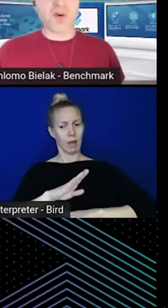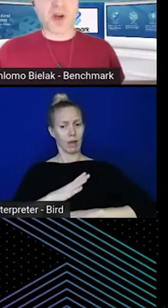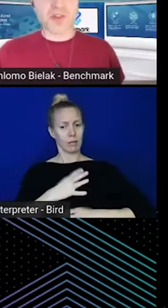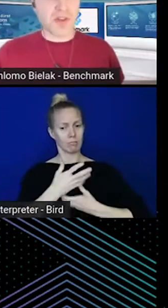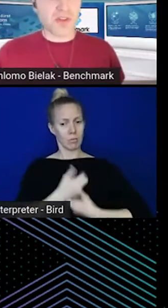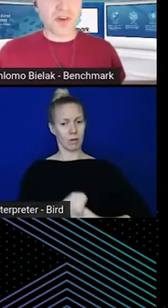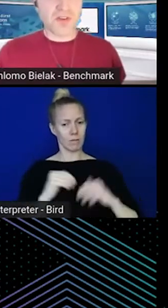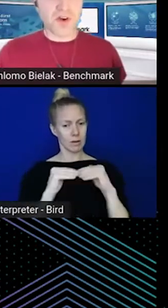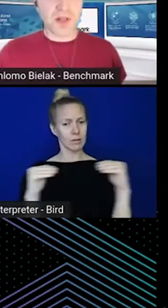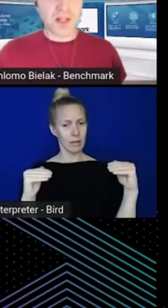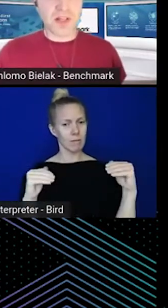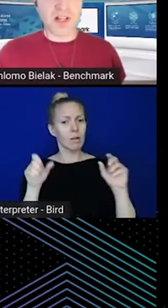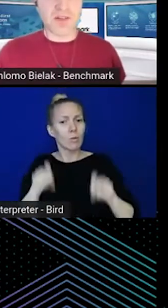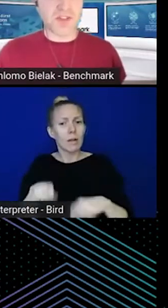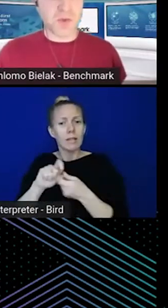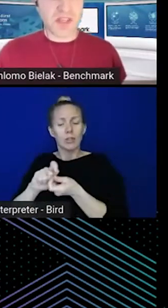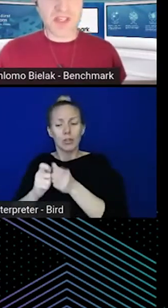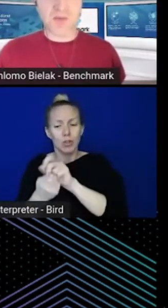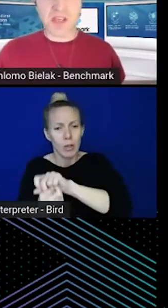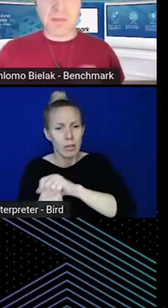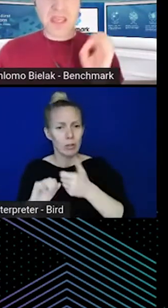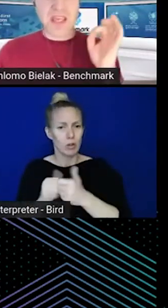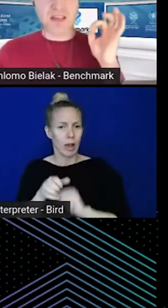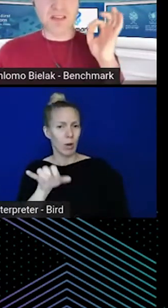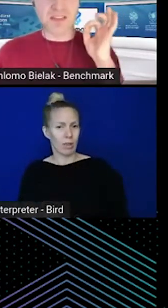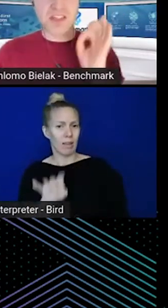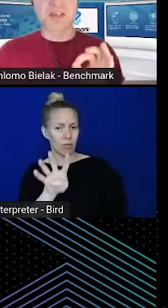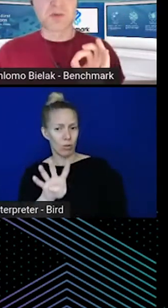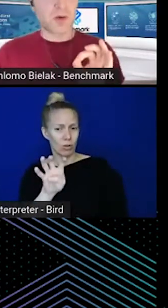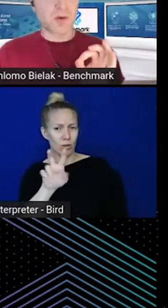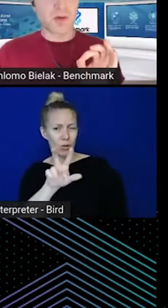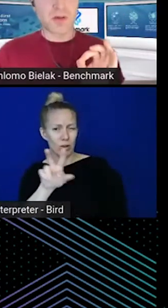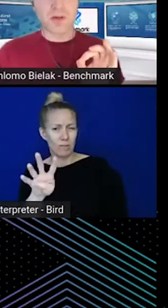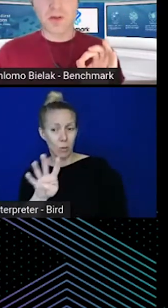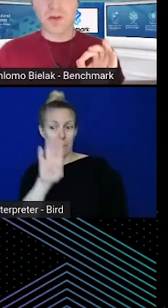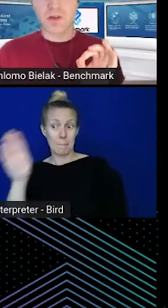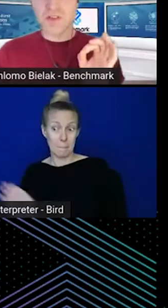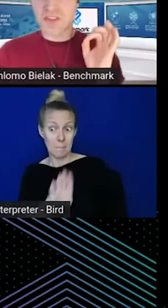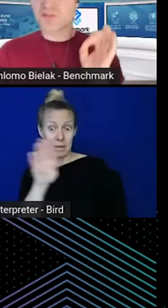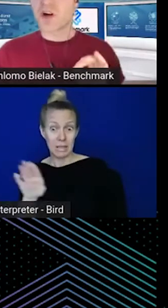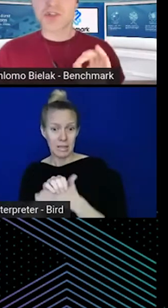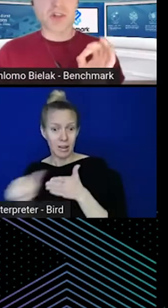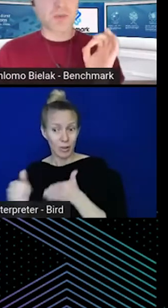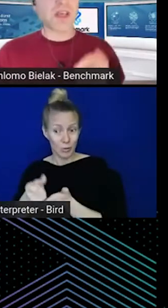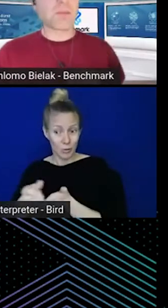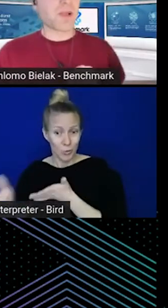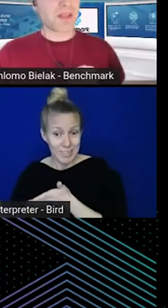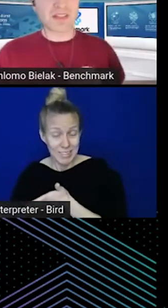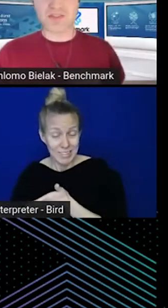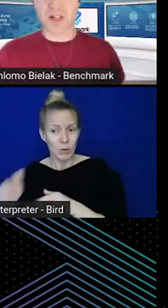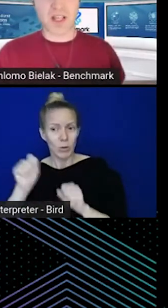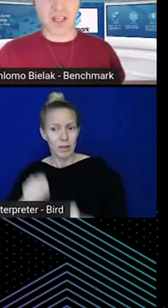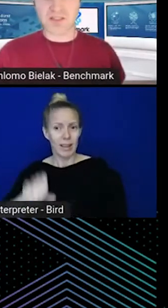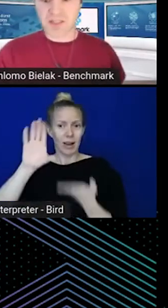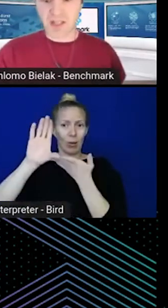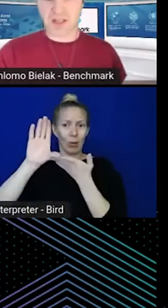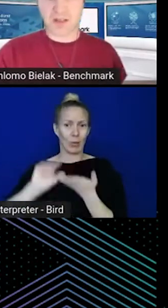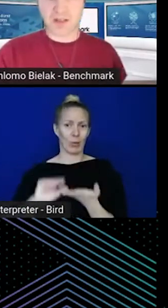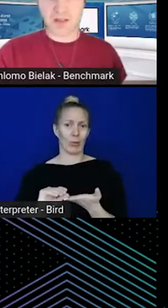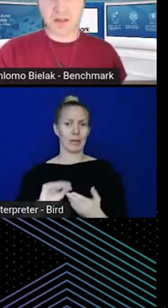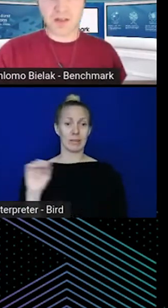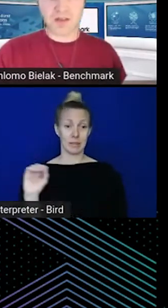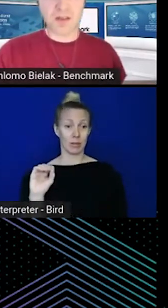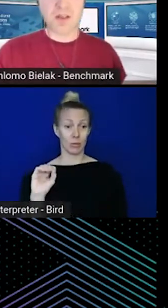that $434 billion is wasted. We can make it zero. This is functional. We implement this for clients today.